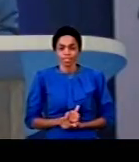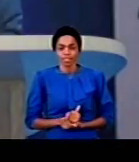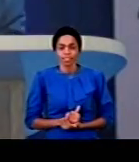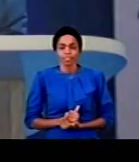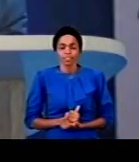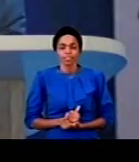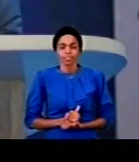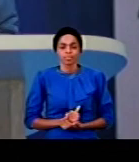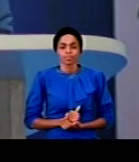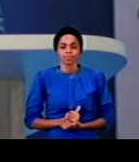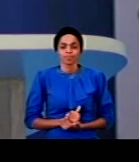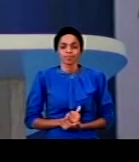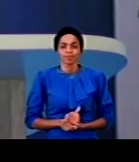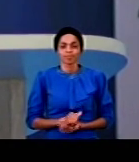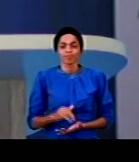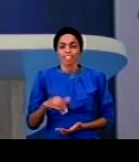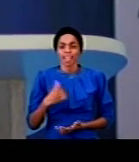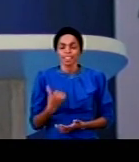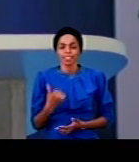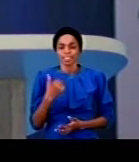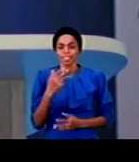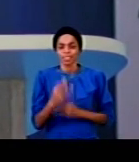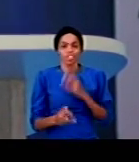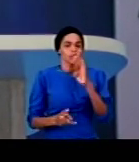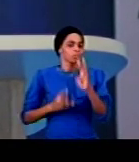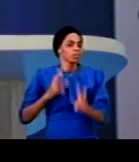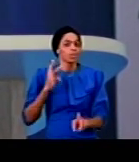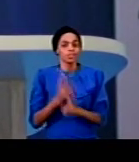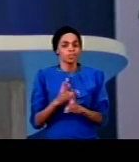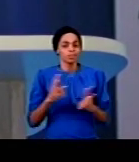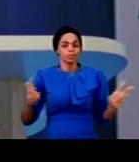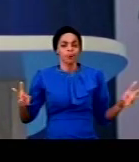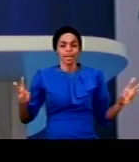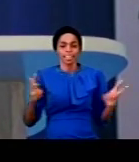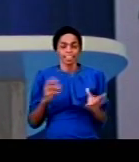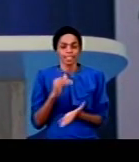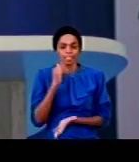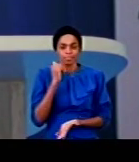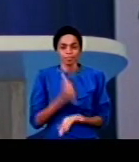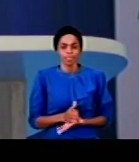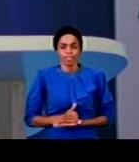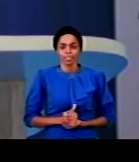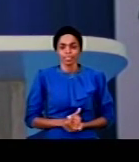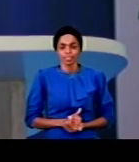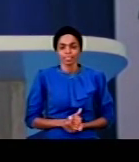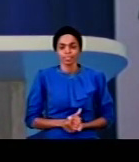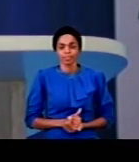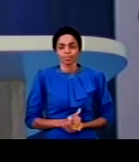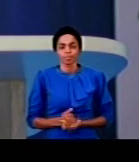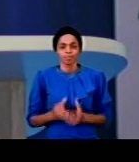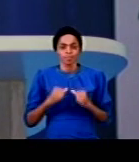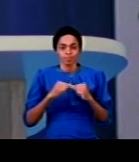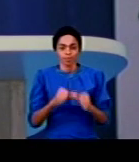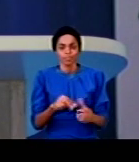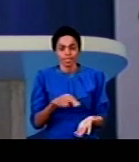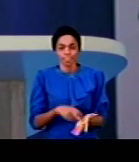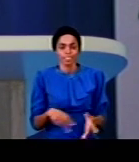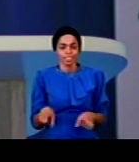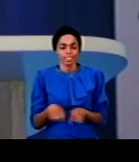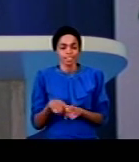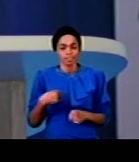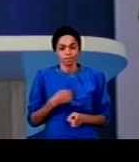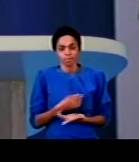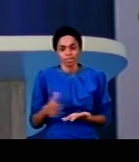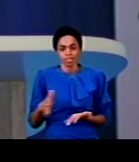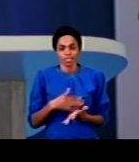We remain standing as we sing together. There shall be showers of blessing. There shall be showers